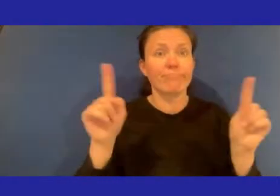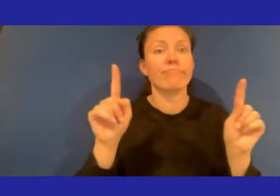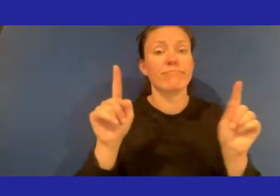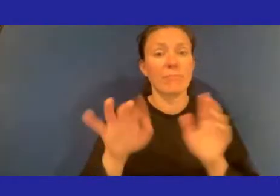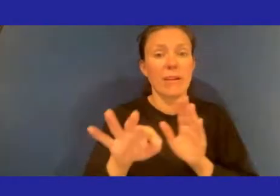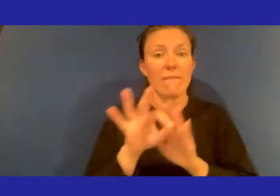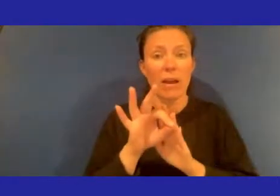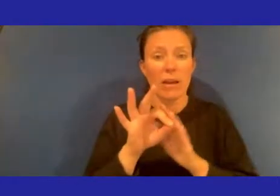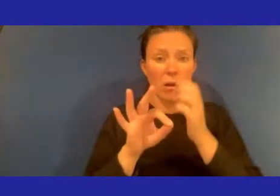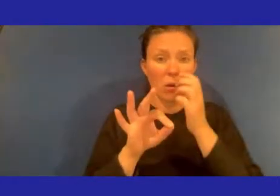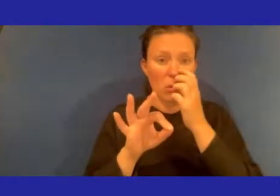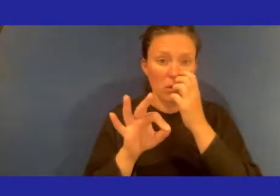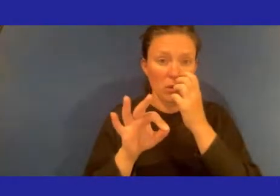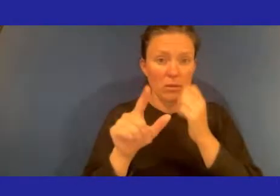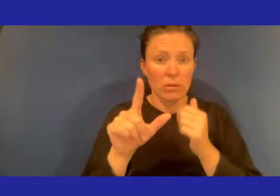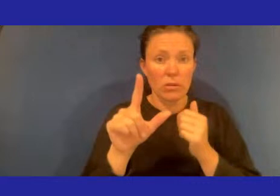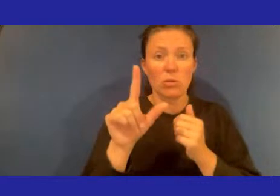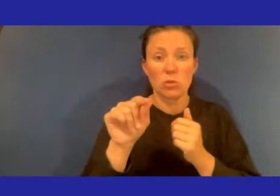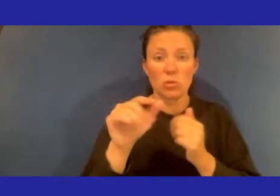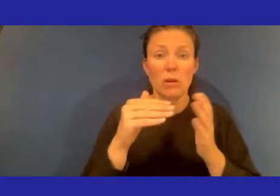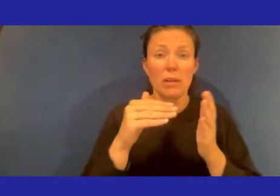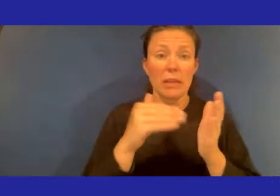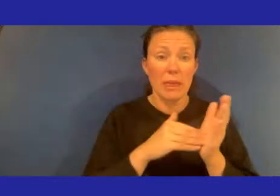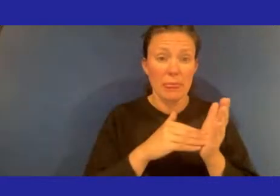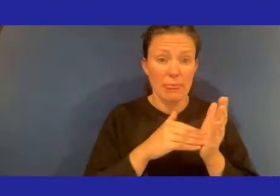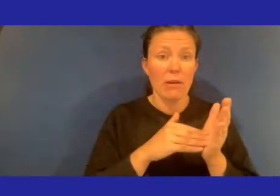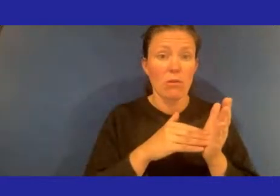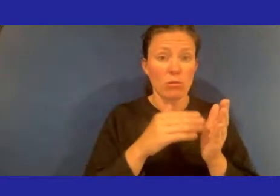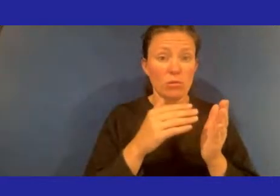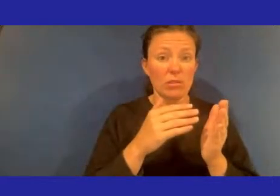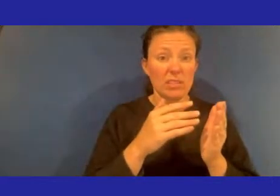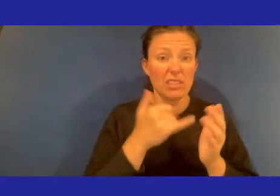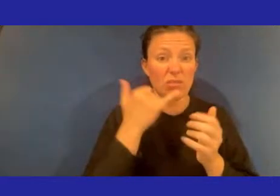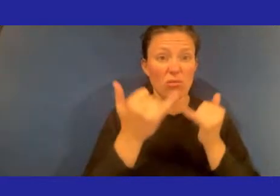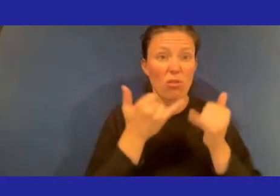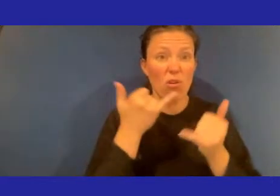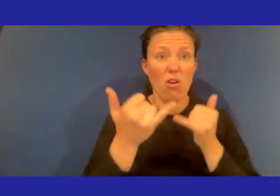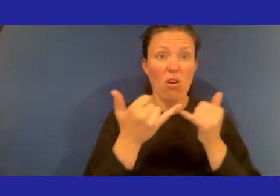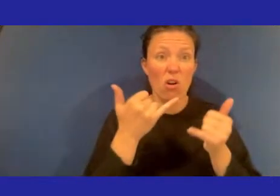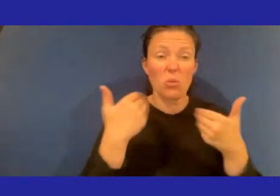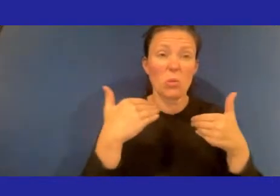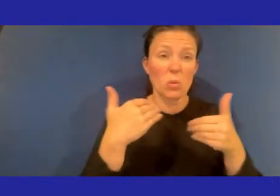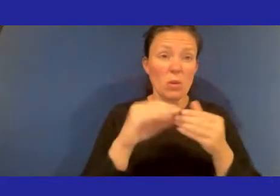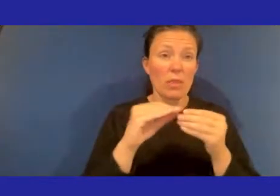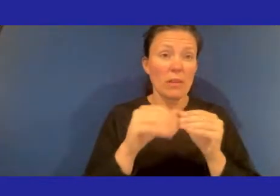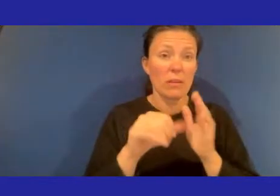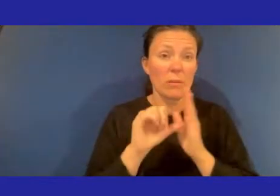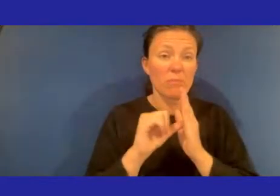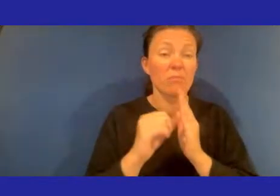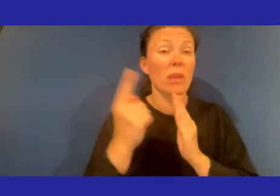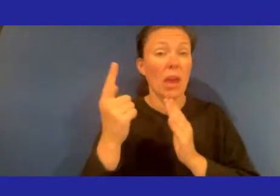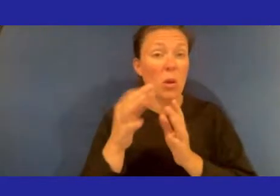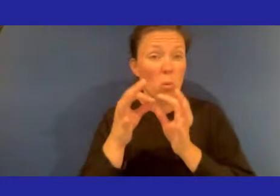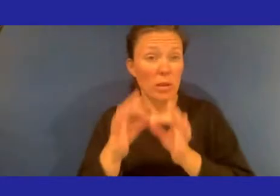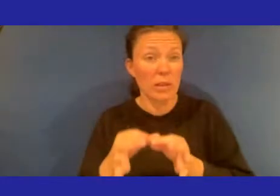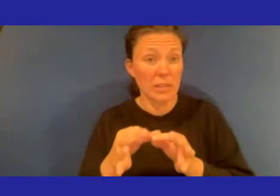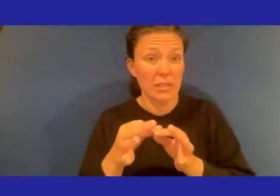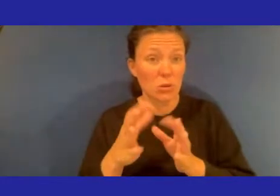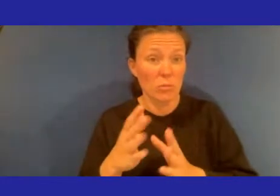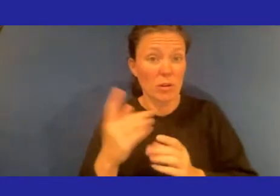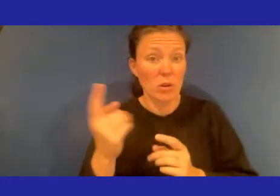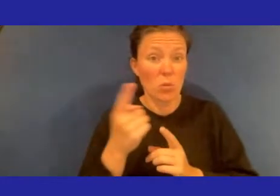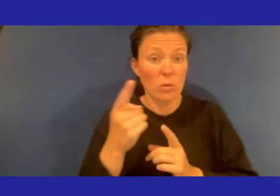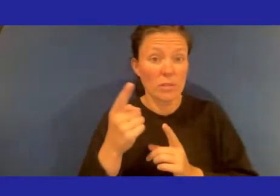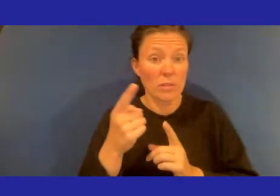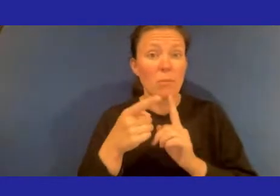20,000 calls to answer is very impressive. And we know one of the interpreters was somebody at our HERC